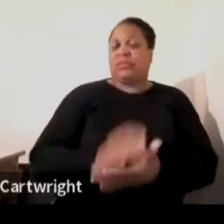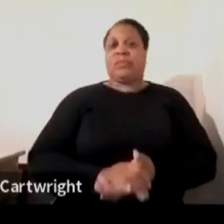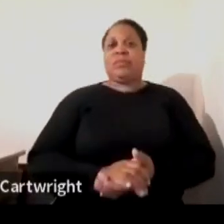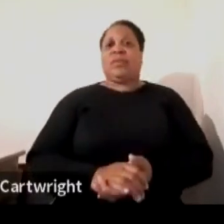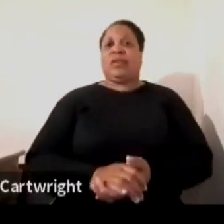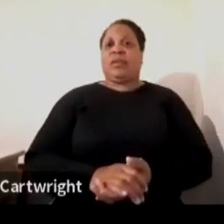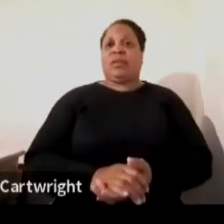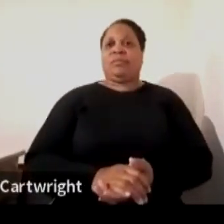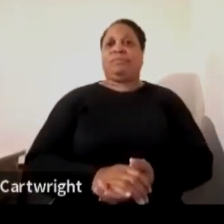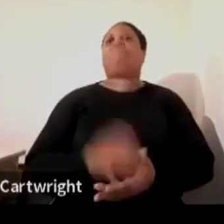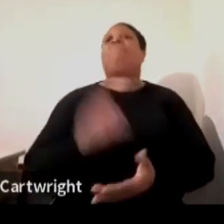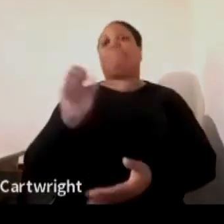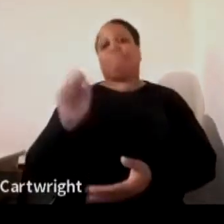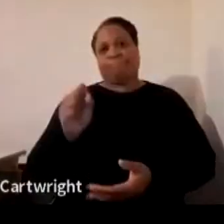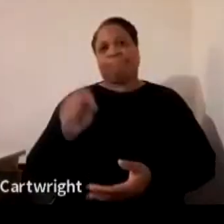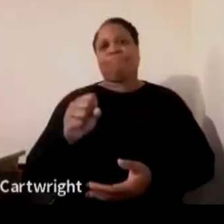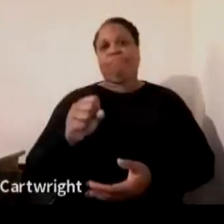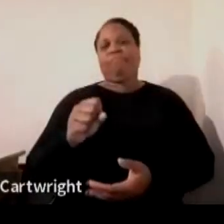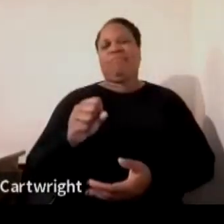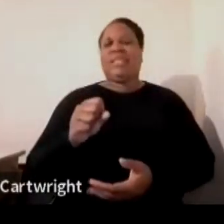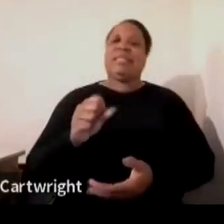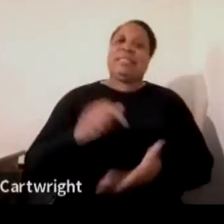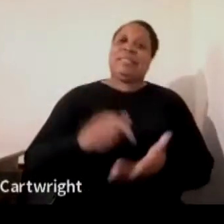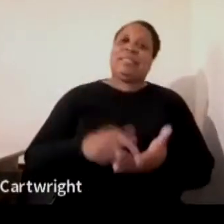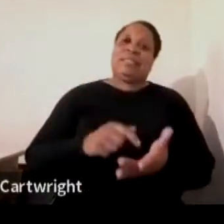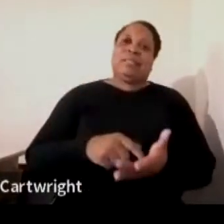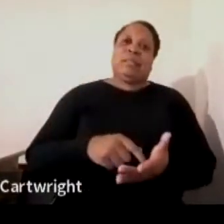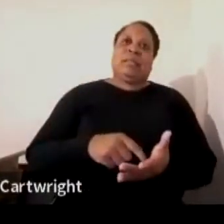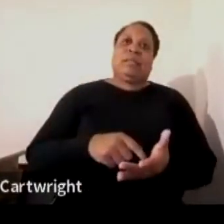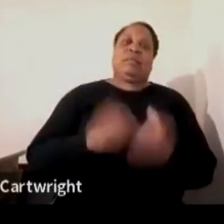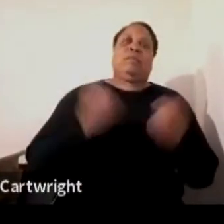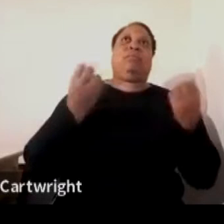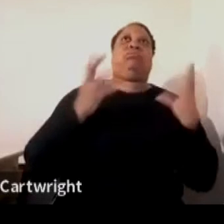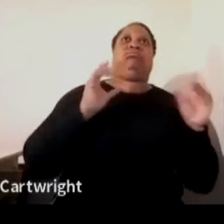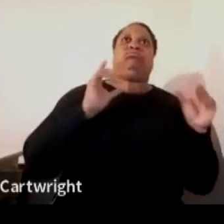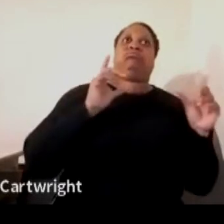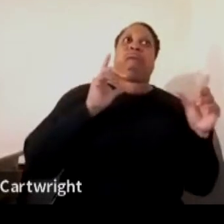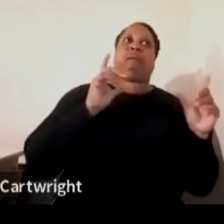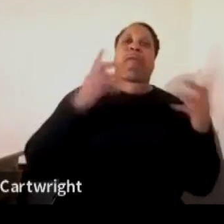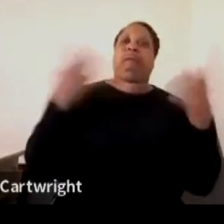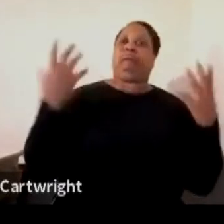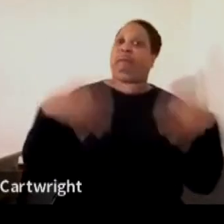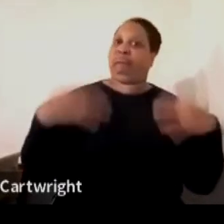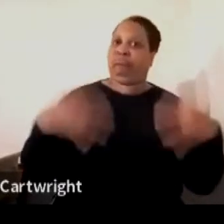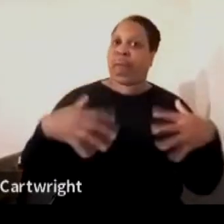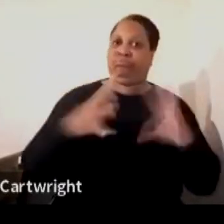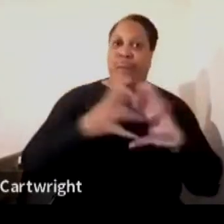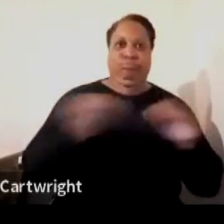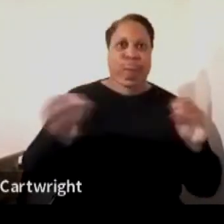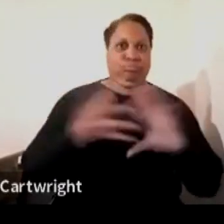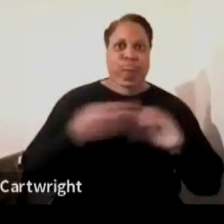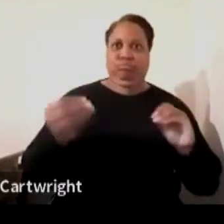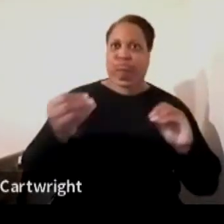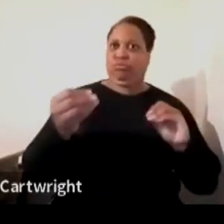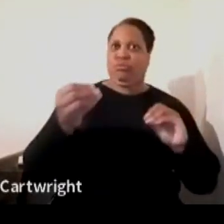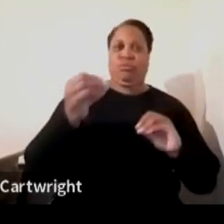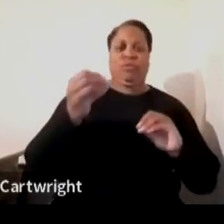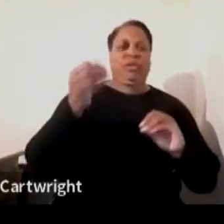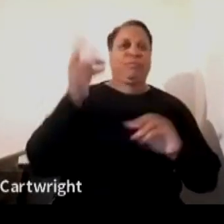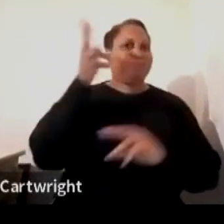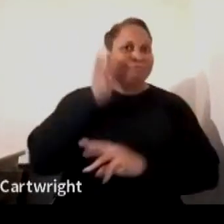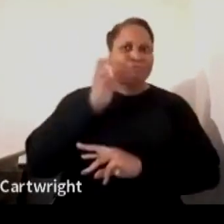Yeah, so this has become a bit of a hot topic every week for the last, I want to say, about a month or so. We first heard about